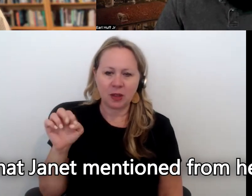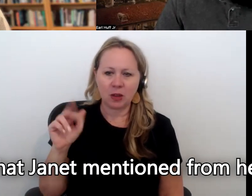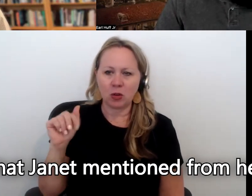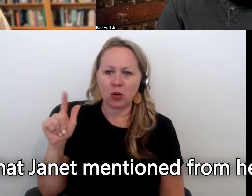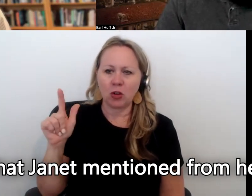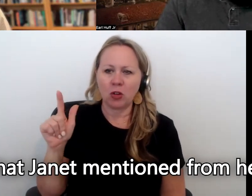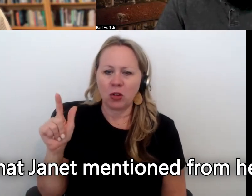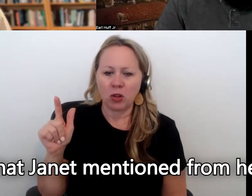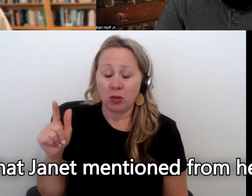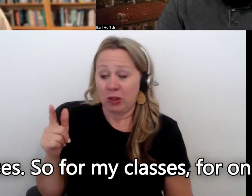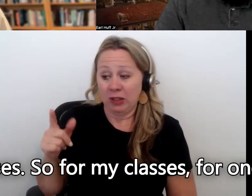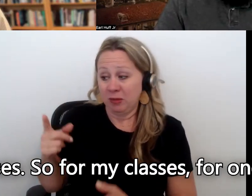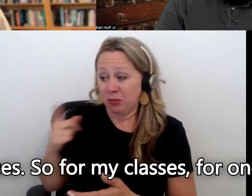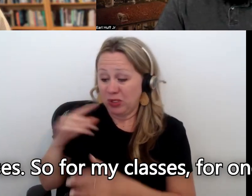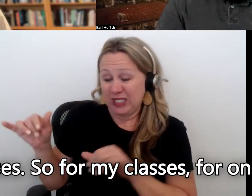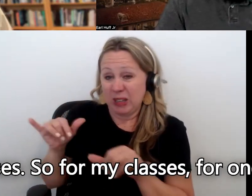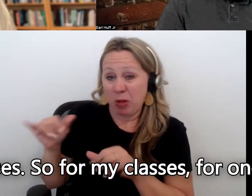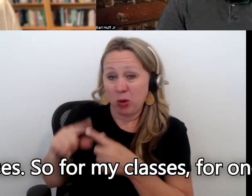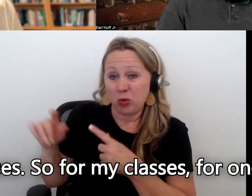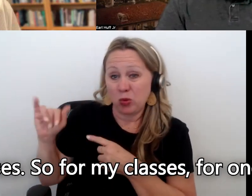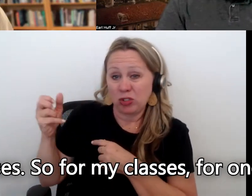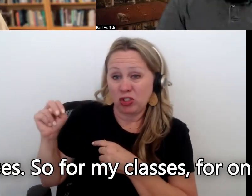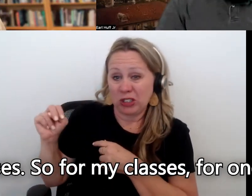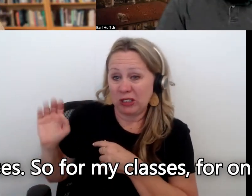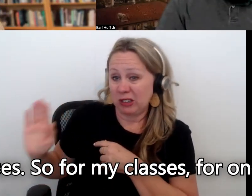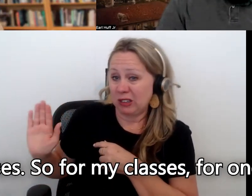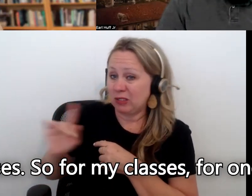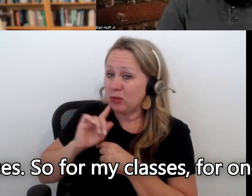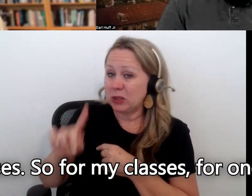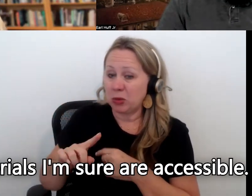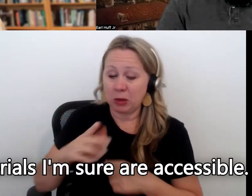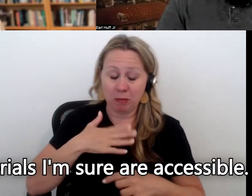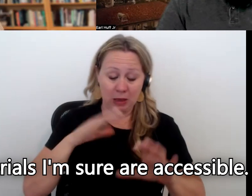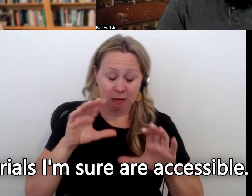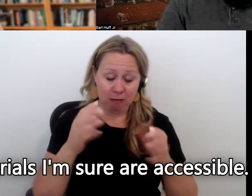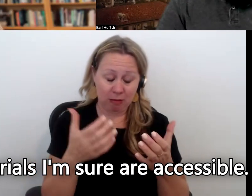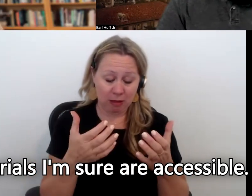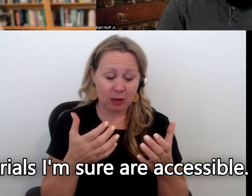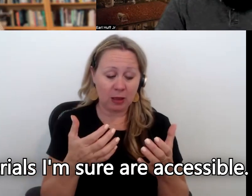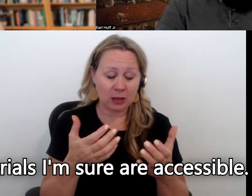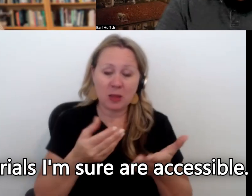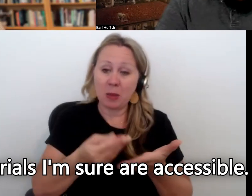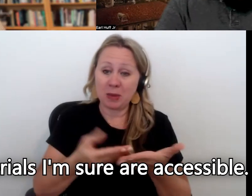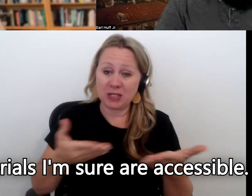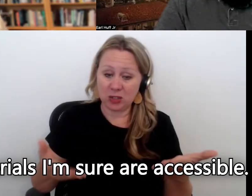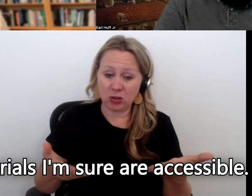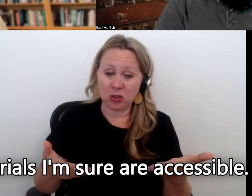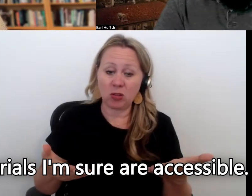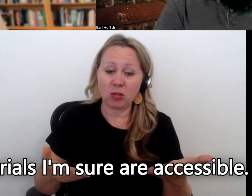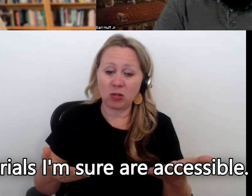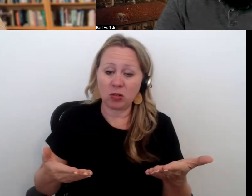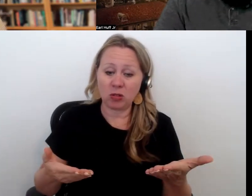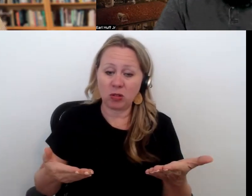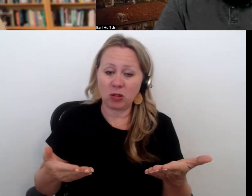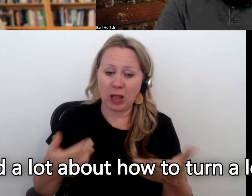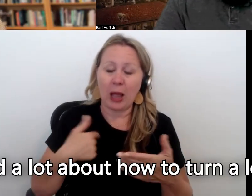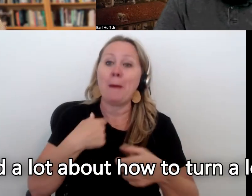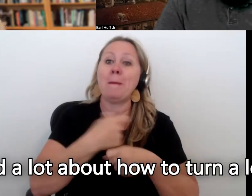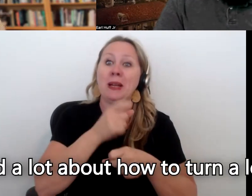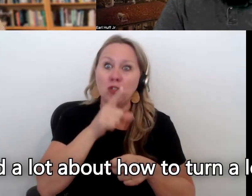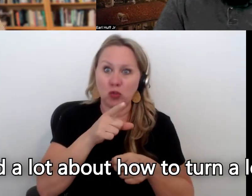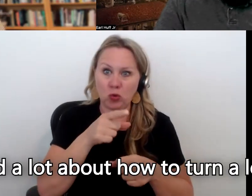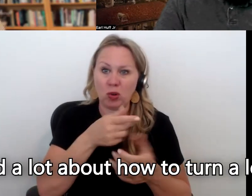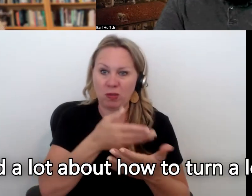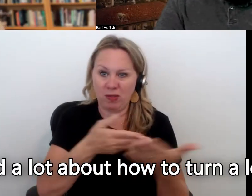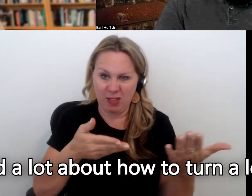from what Janet mentioned from her responses. So for my classes, for one, the materials I ensure are accessible. So I learn a